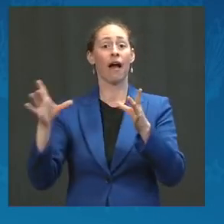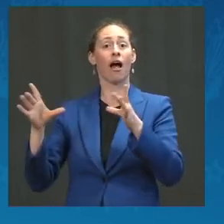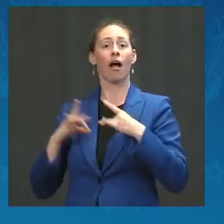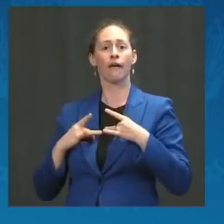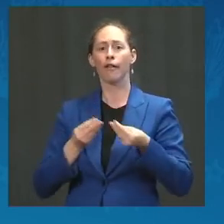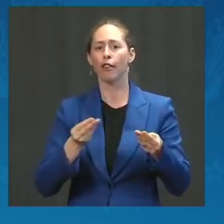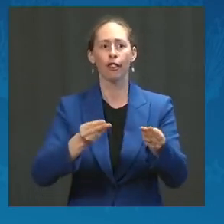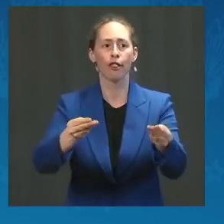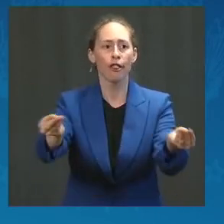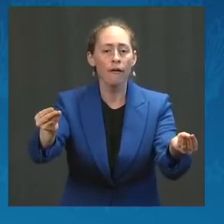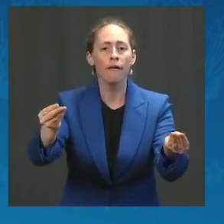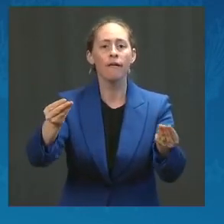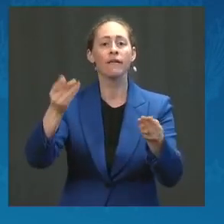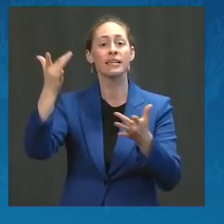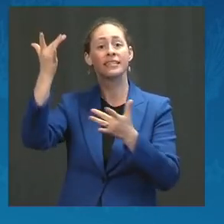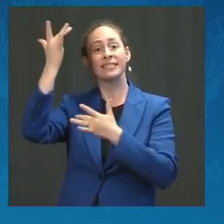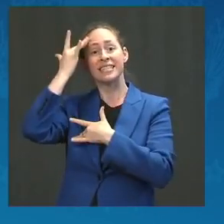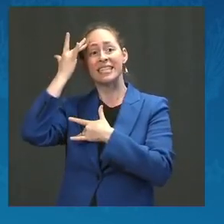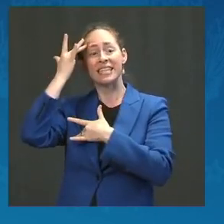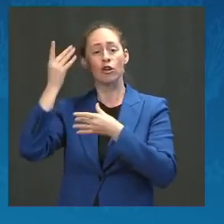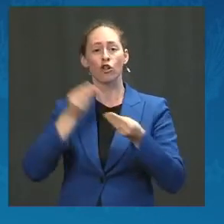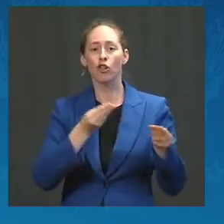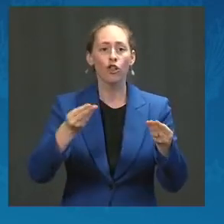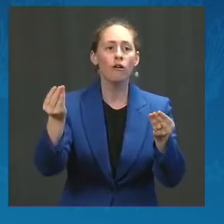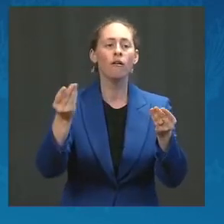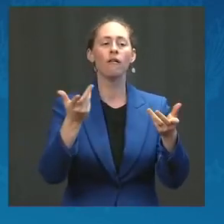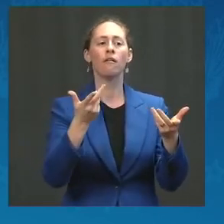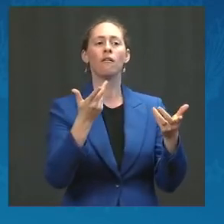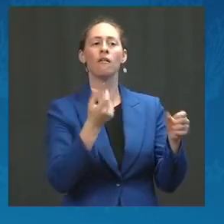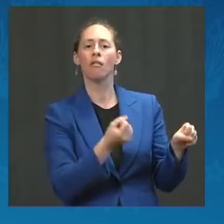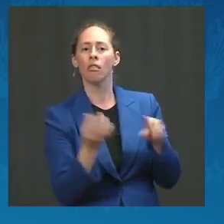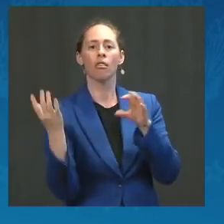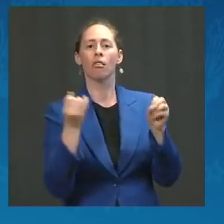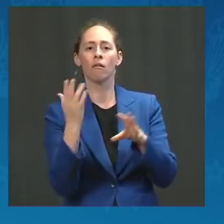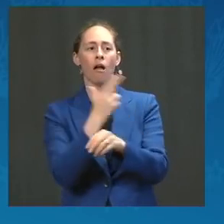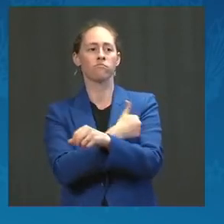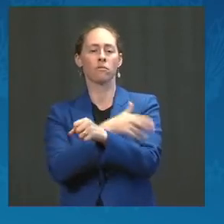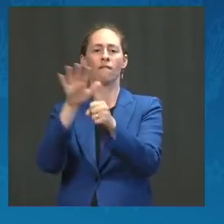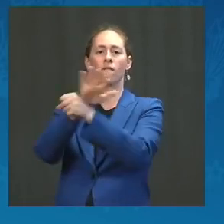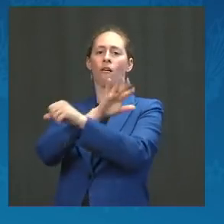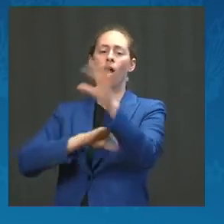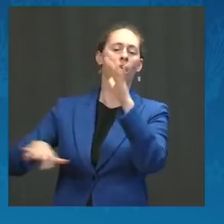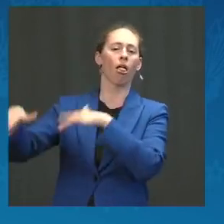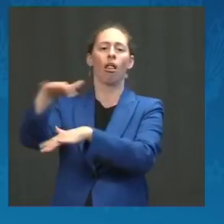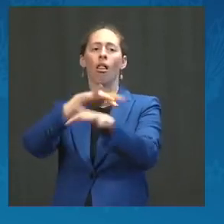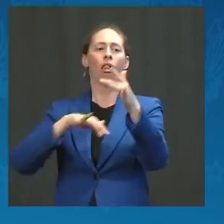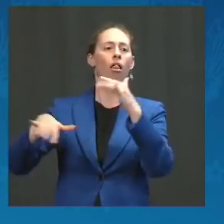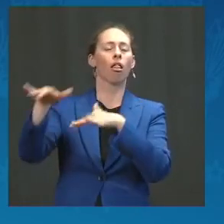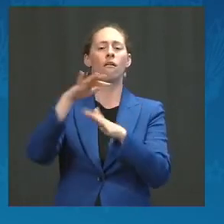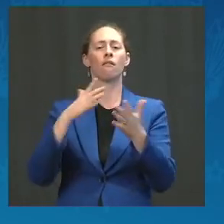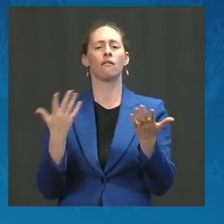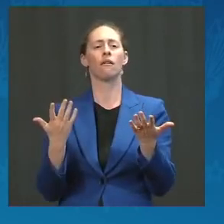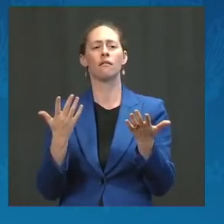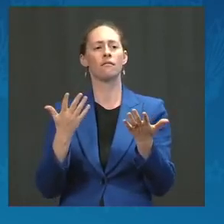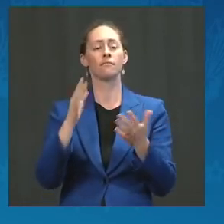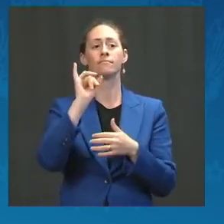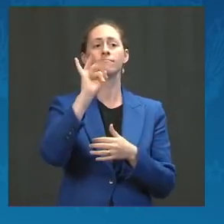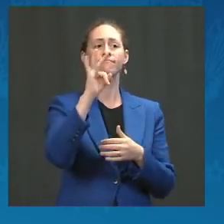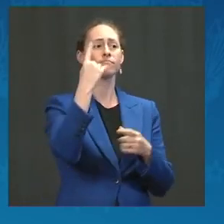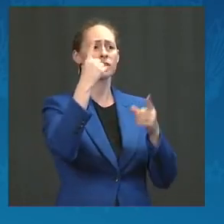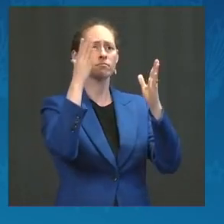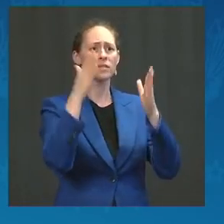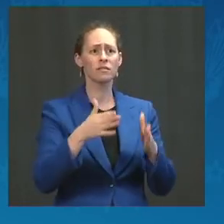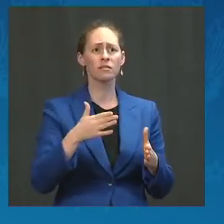and fill up our hospitals. And that means if someone else has a heart attack or breaks a